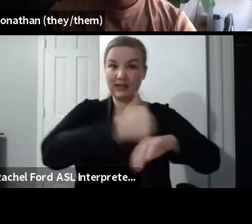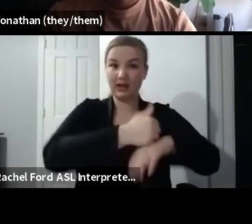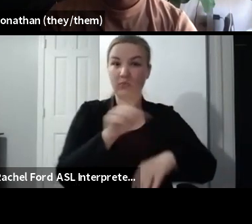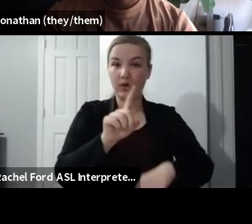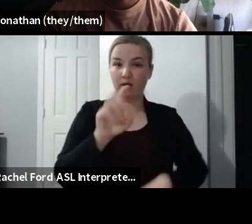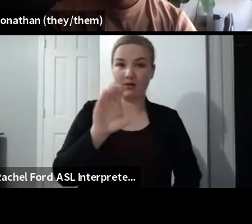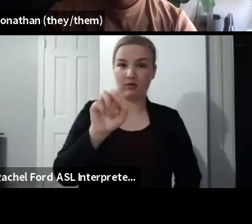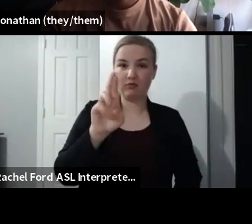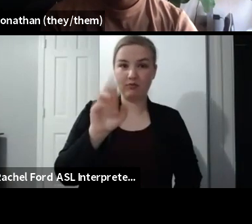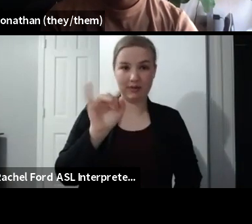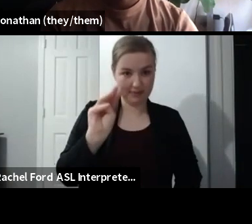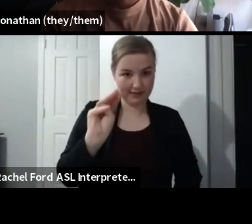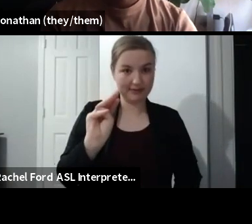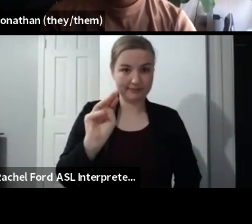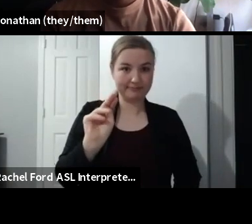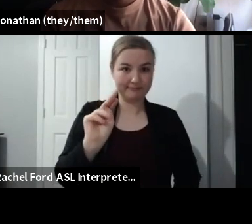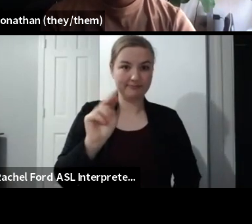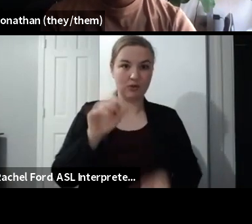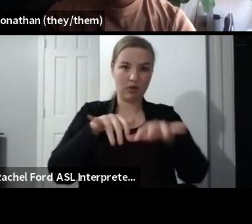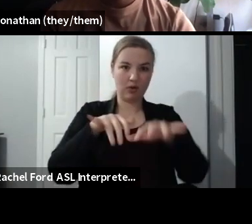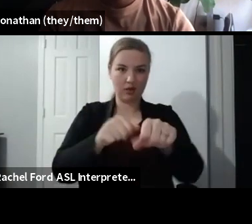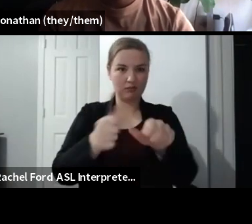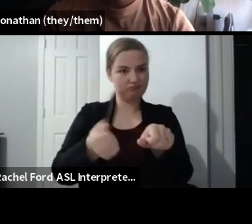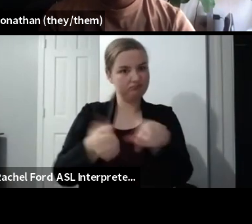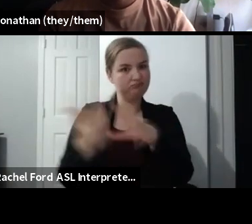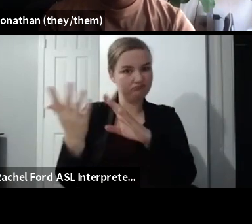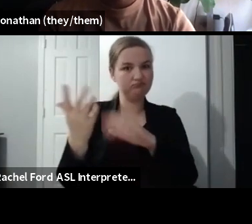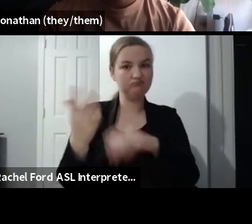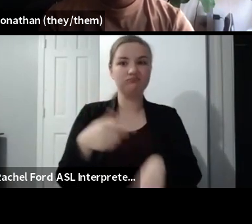And it's so relevant, obviously, to what's going on today here